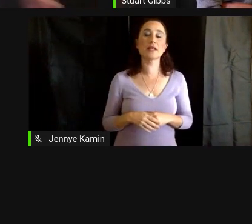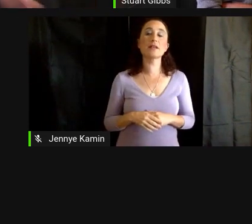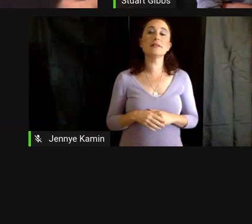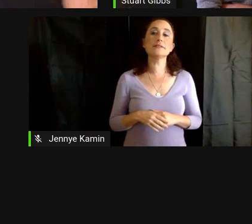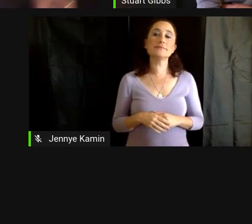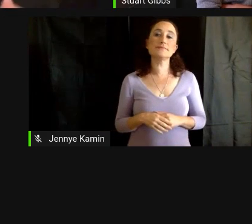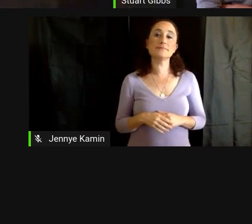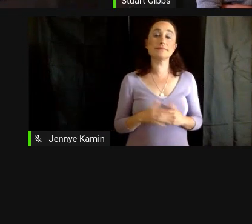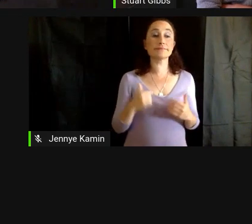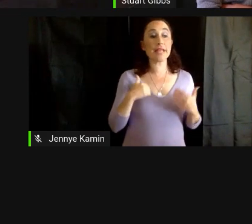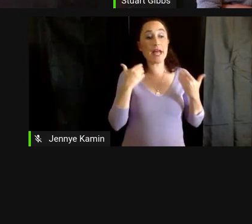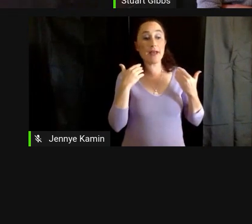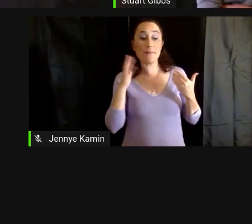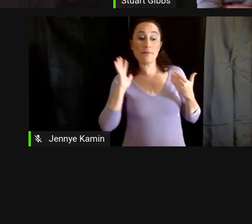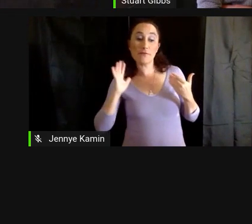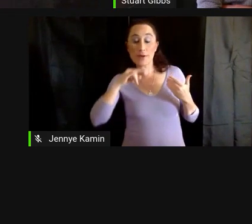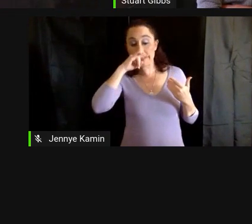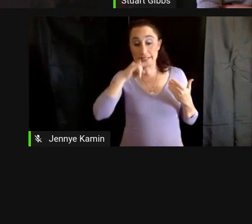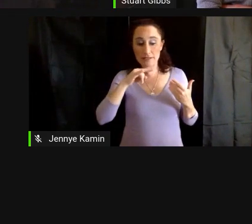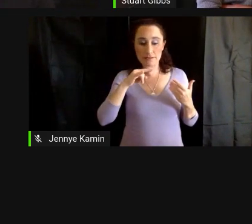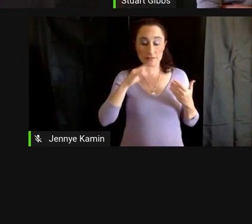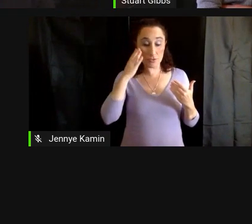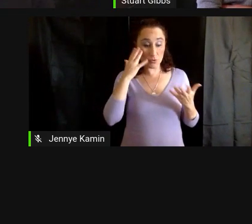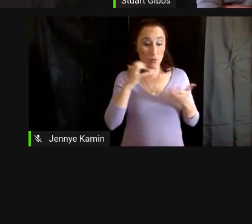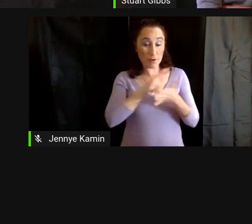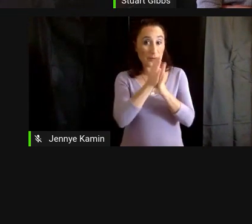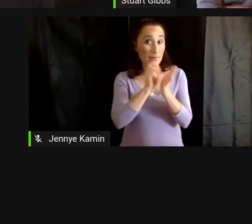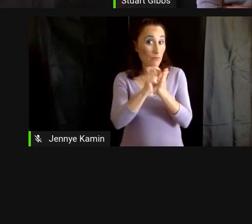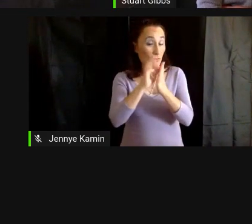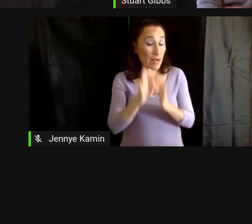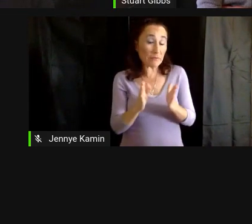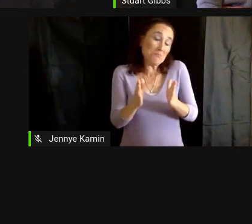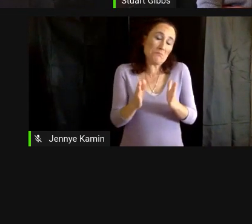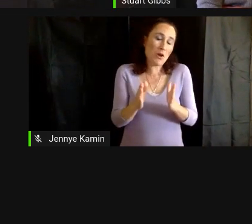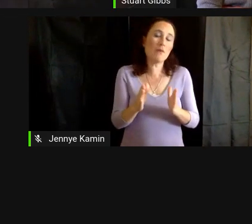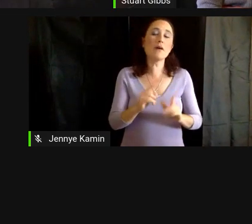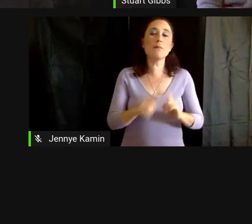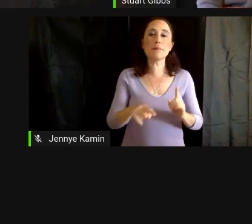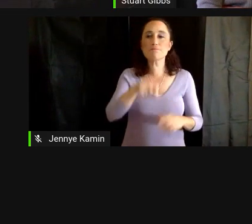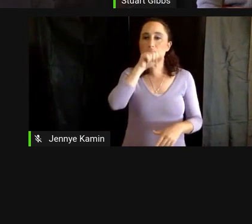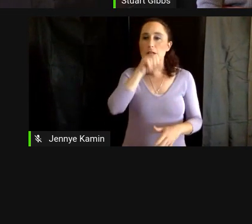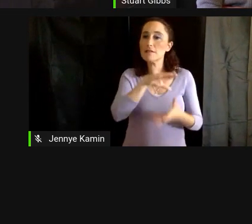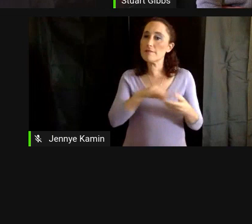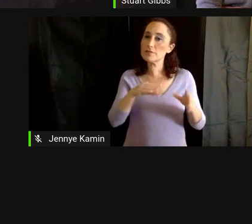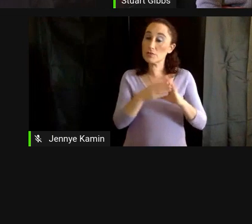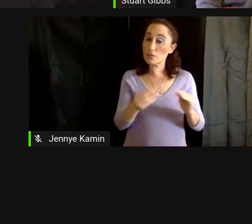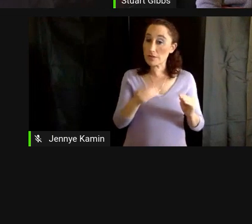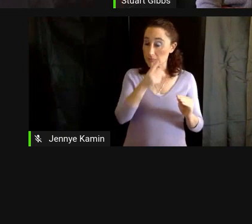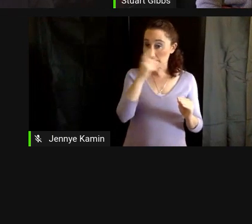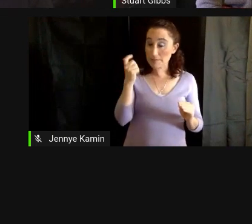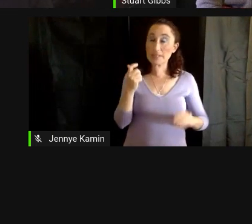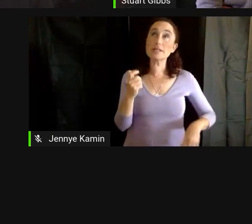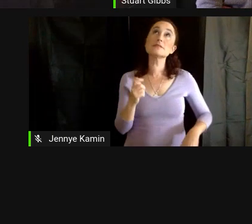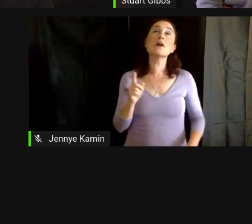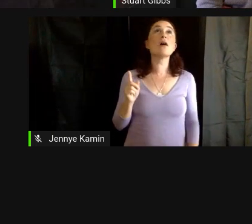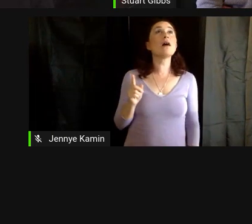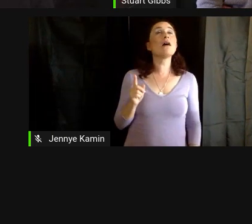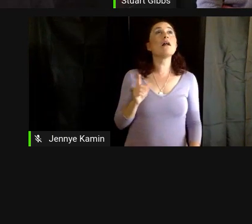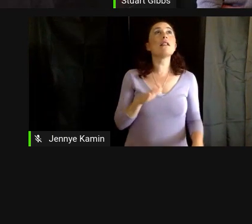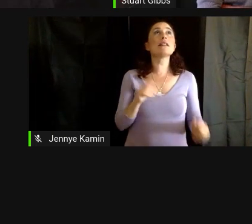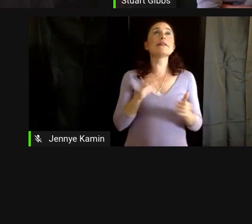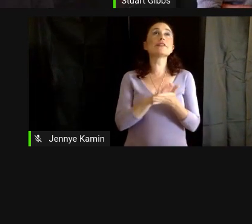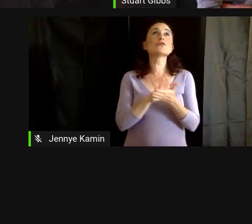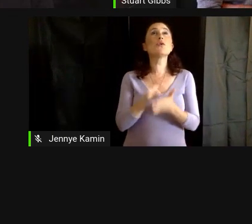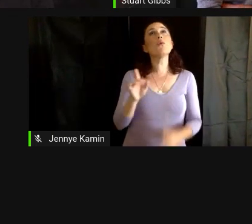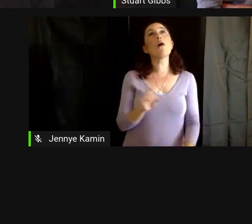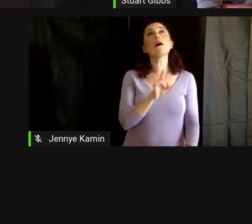I didn't know I wanted to be a writer when I was a kid, but I knew that I loved stories because I used to walk home from school. I would always be sort of like daydreaming, imagining, and